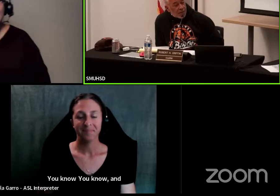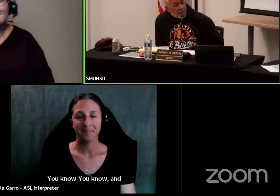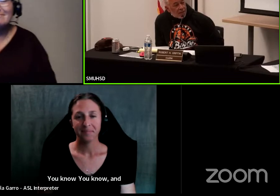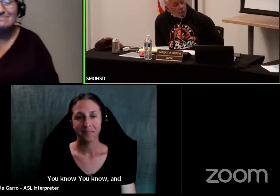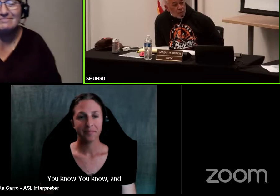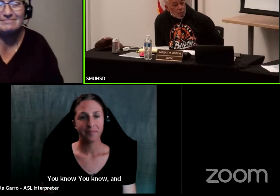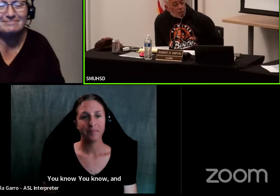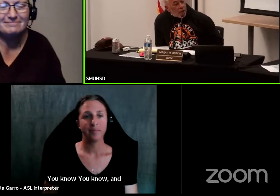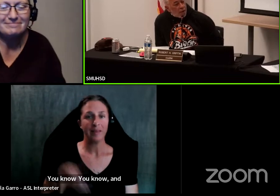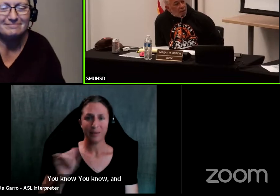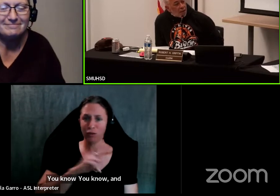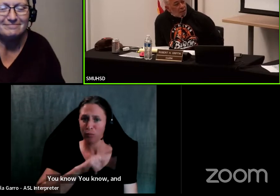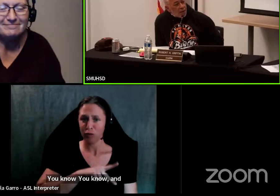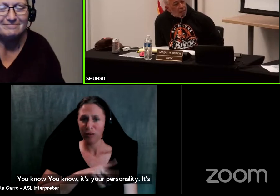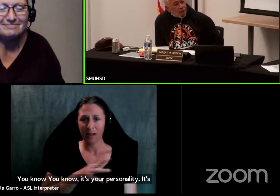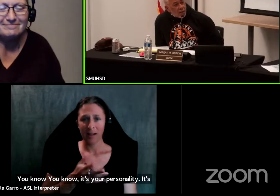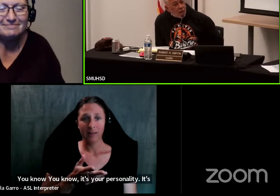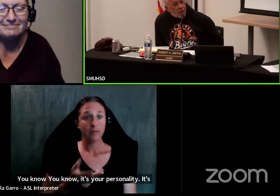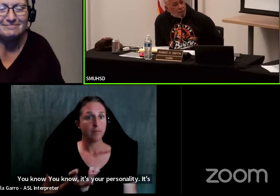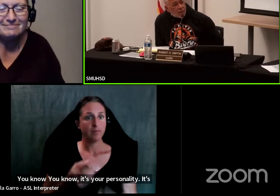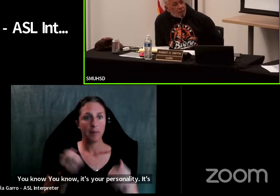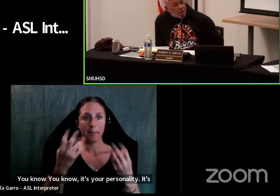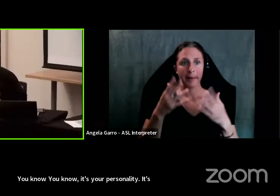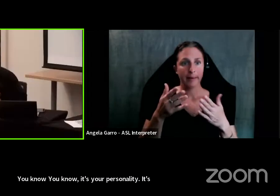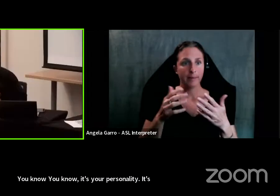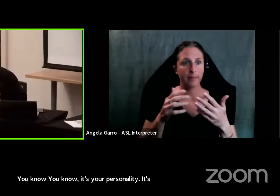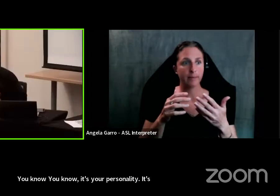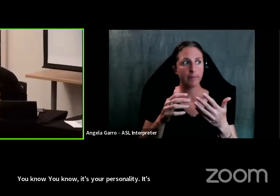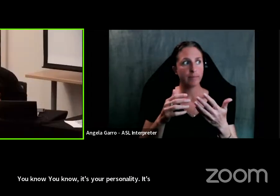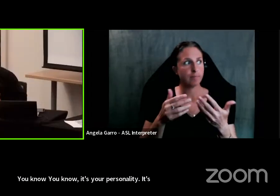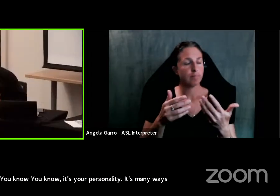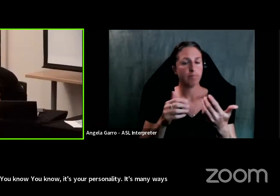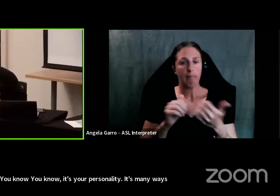your personality. It's many ways. It's how you express yourself,